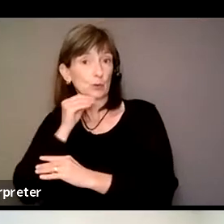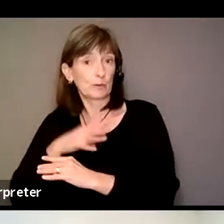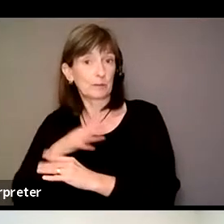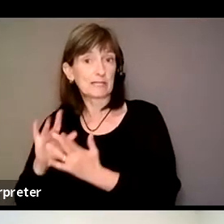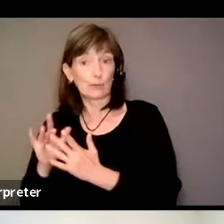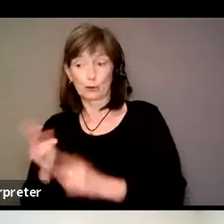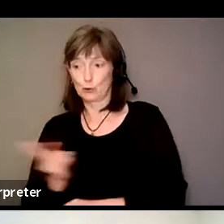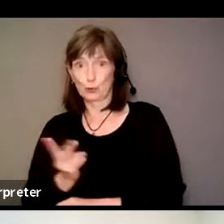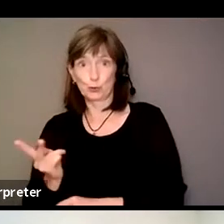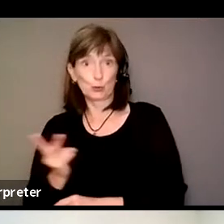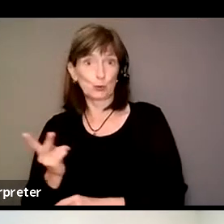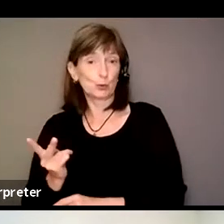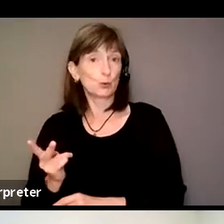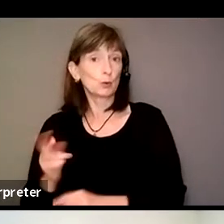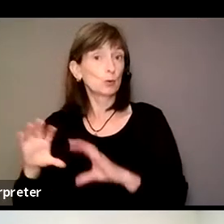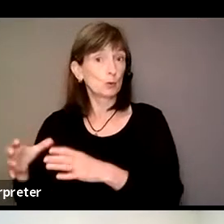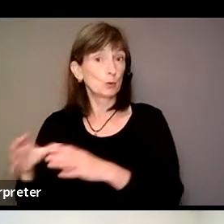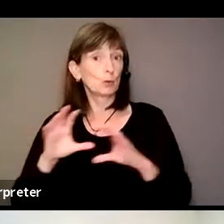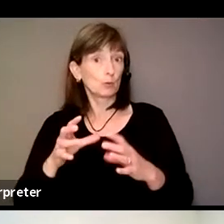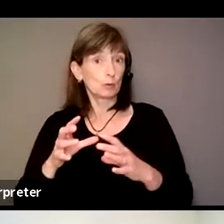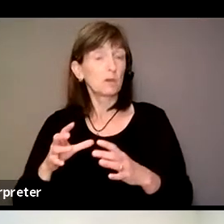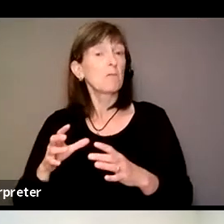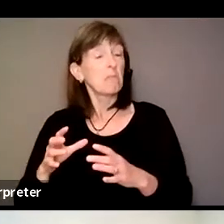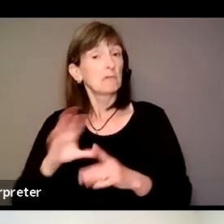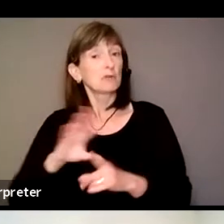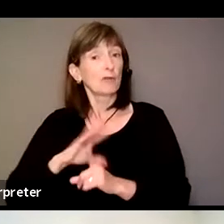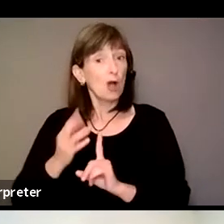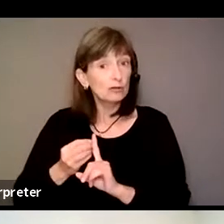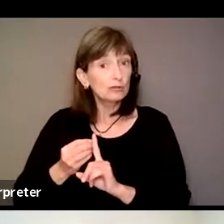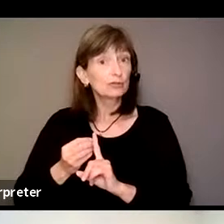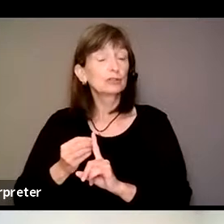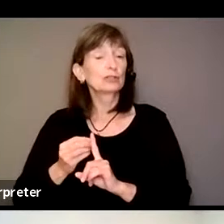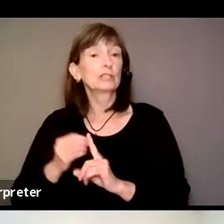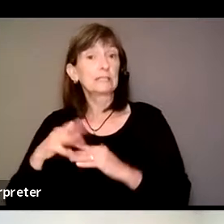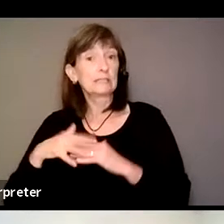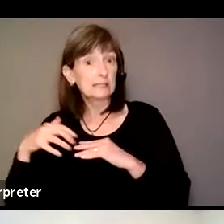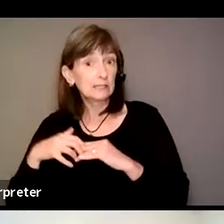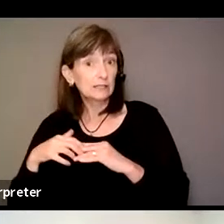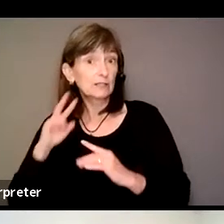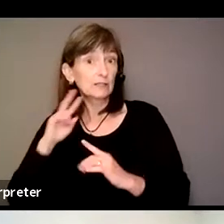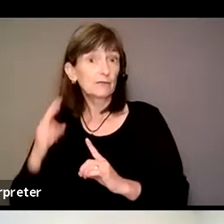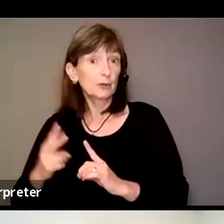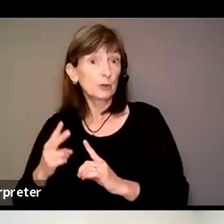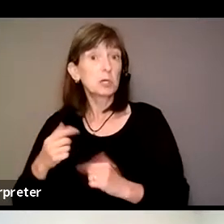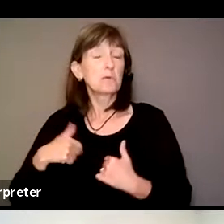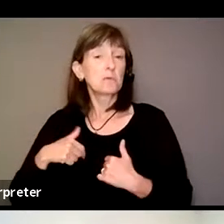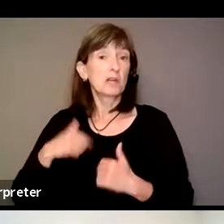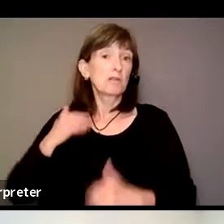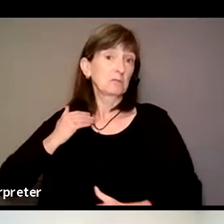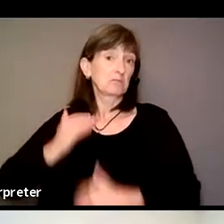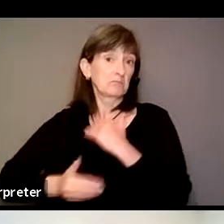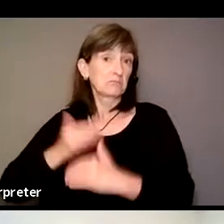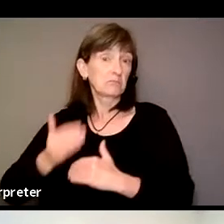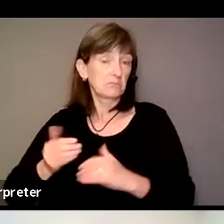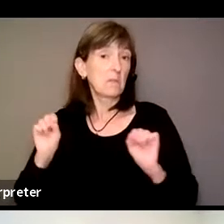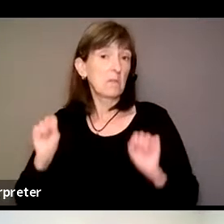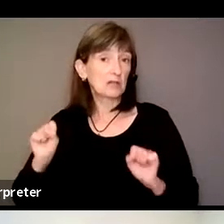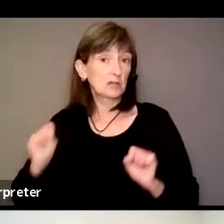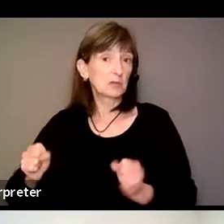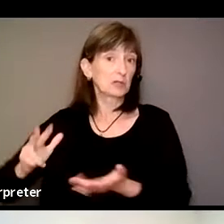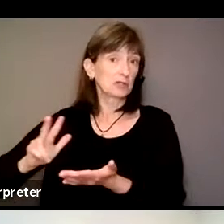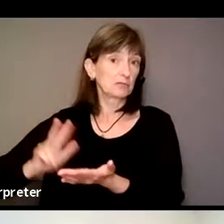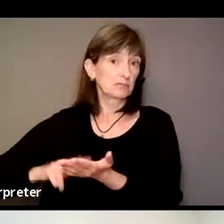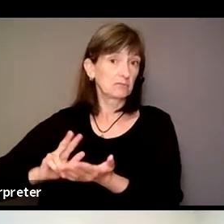cultural Indigenous perspective on that side of the inclusivity paradigm, we're working very closely